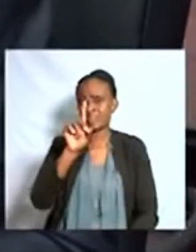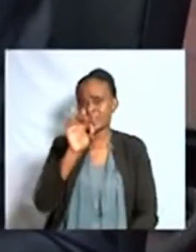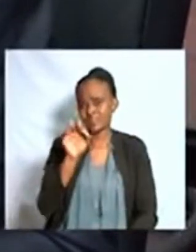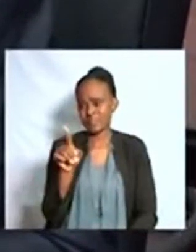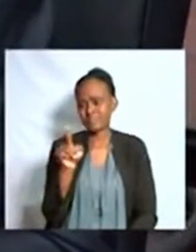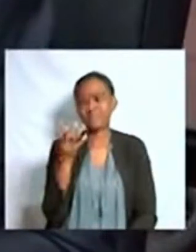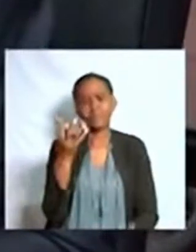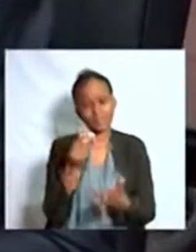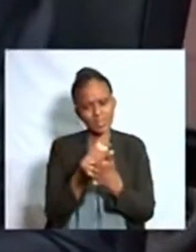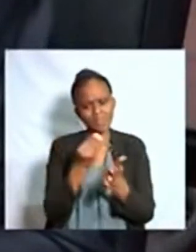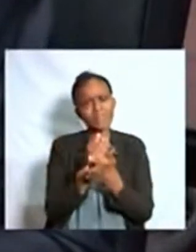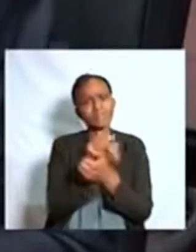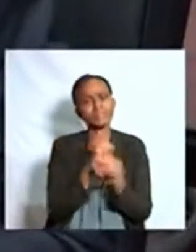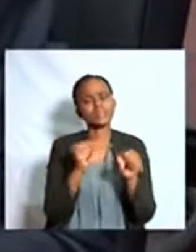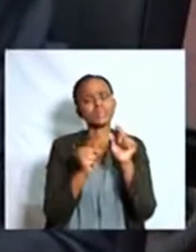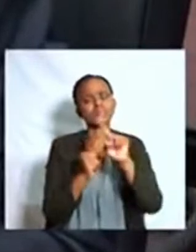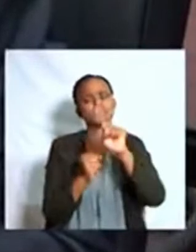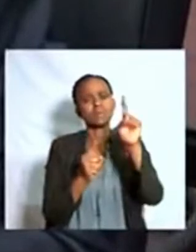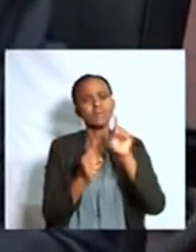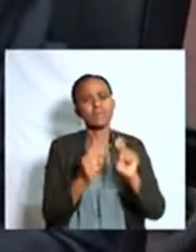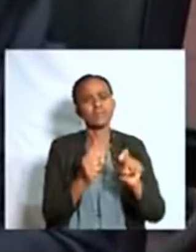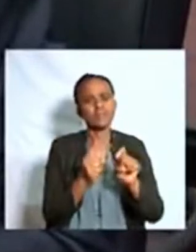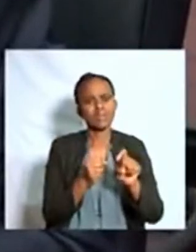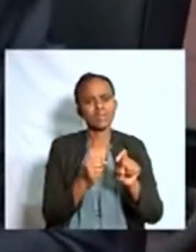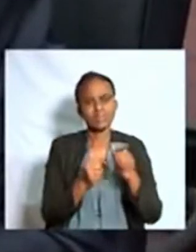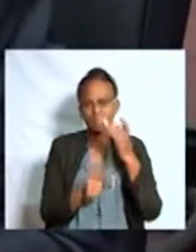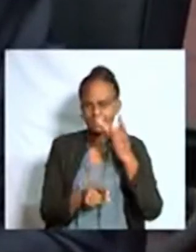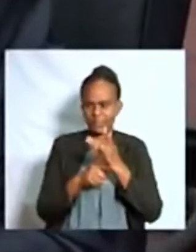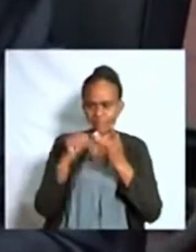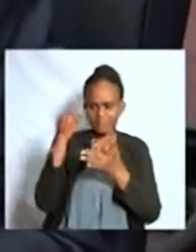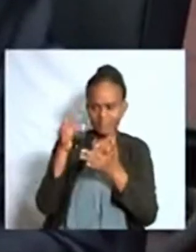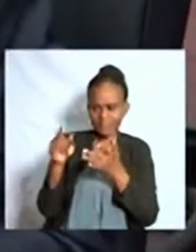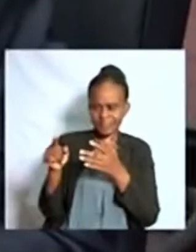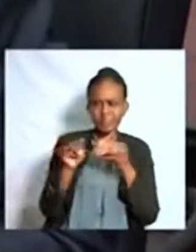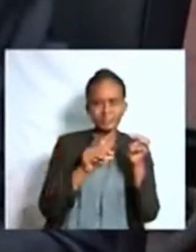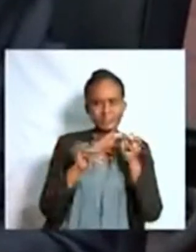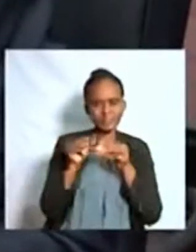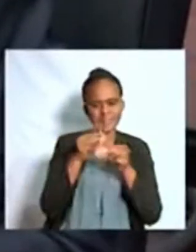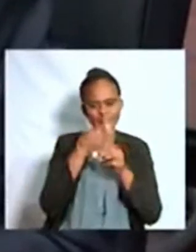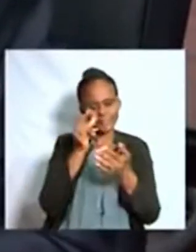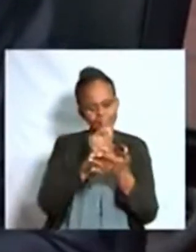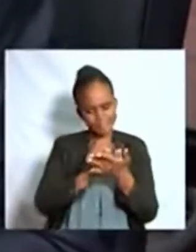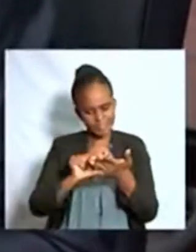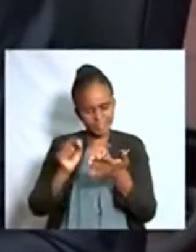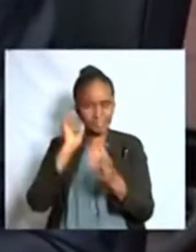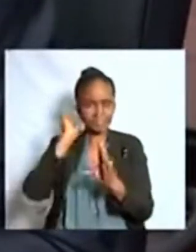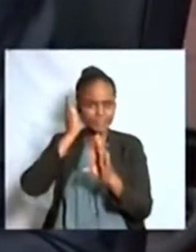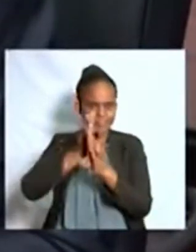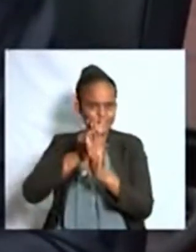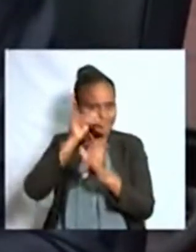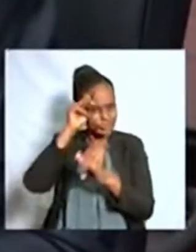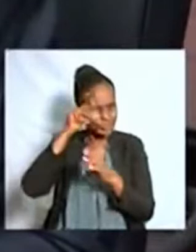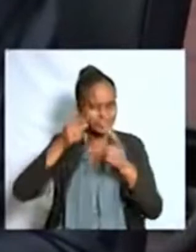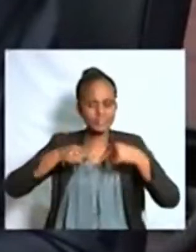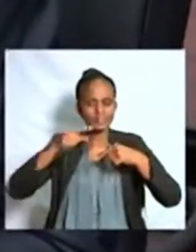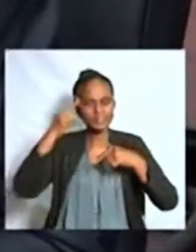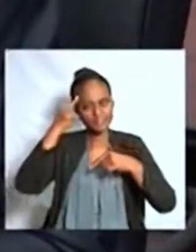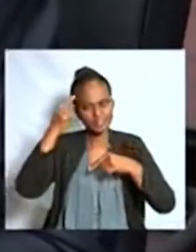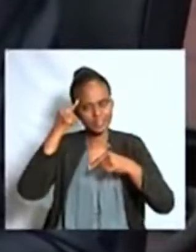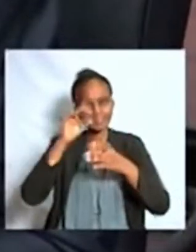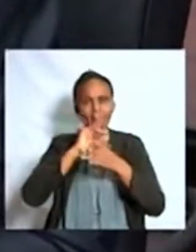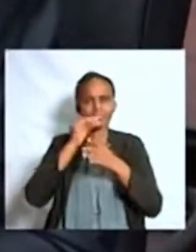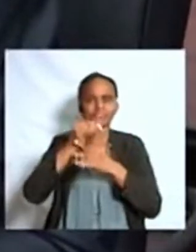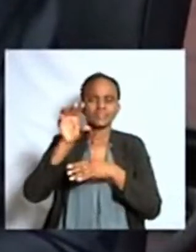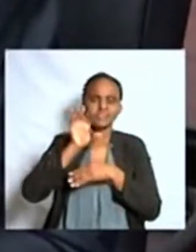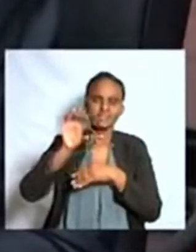money safe? Why didn't the town clerk or the management write to the Ministry of Local Government or the